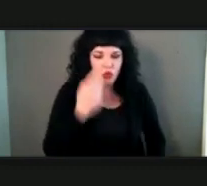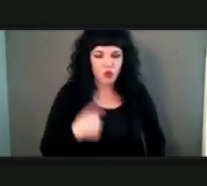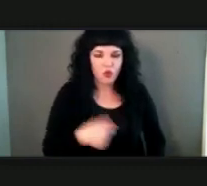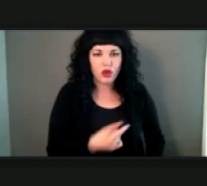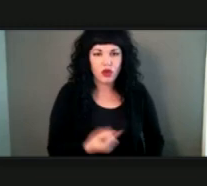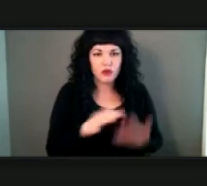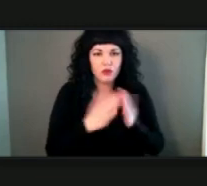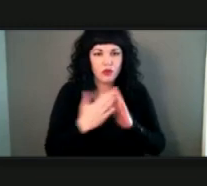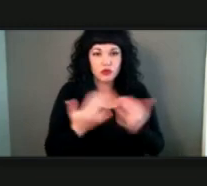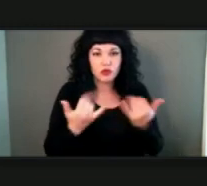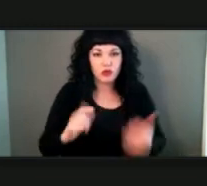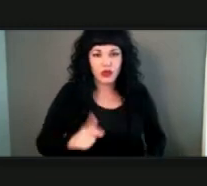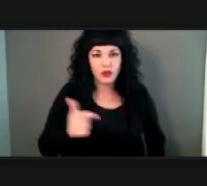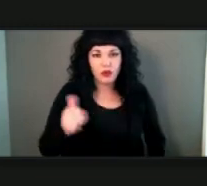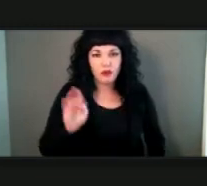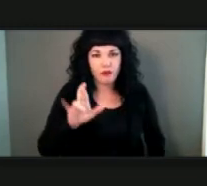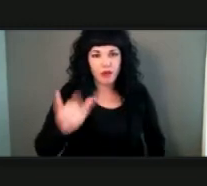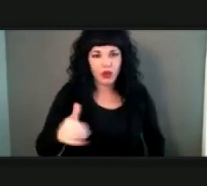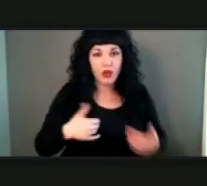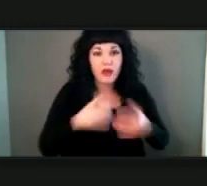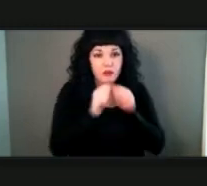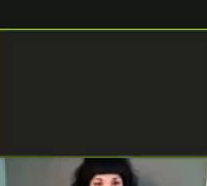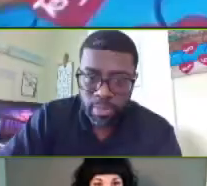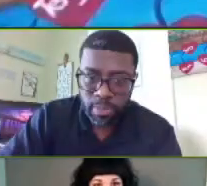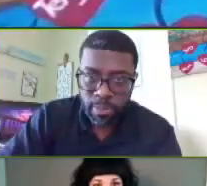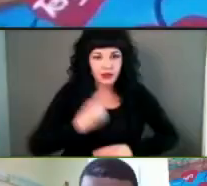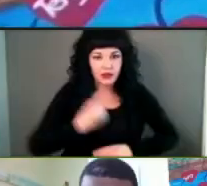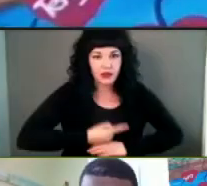and I pray you all have a blessed day.